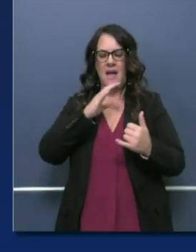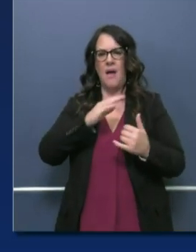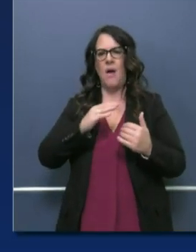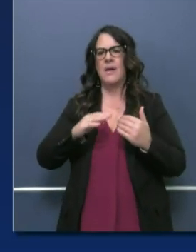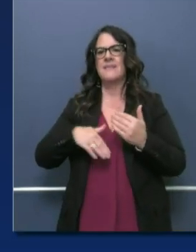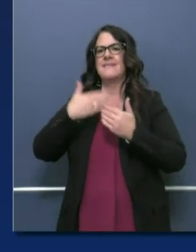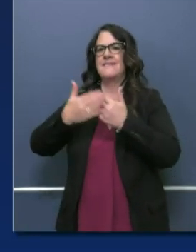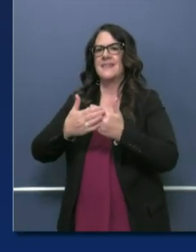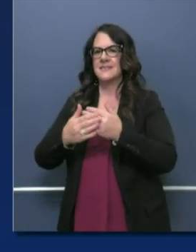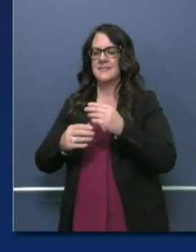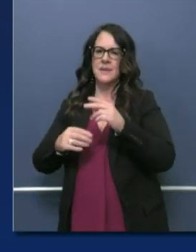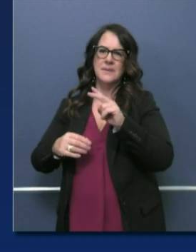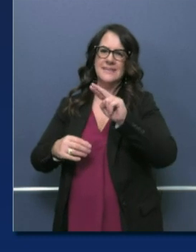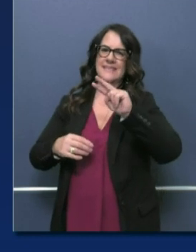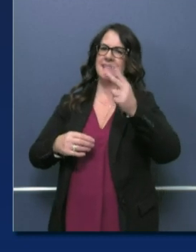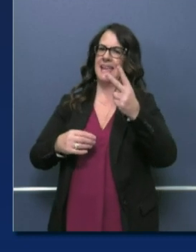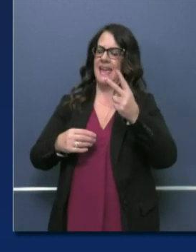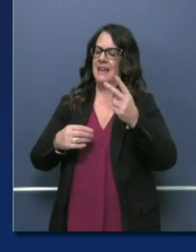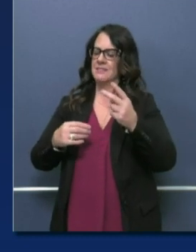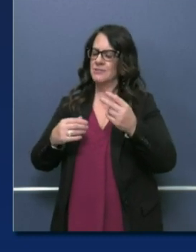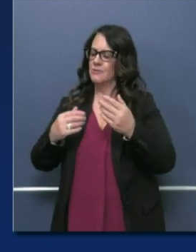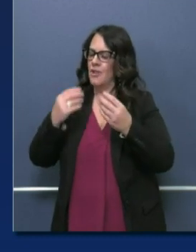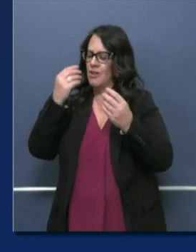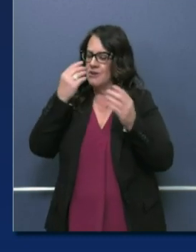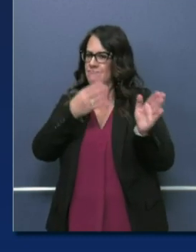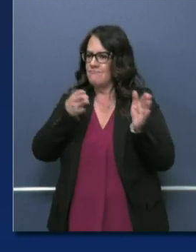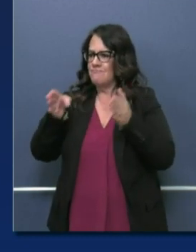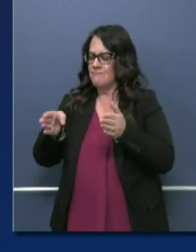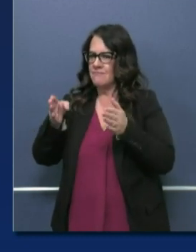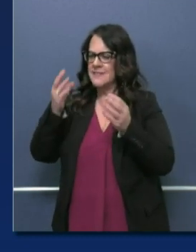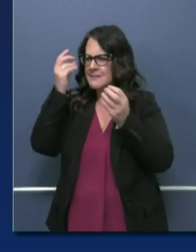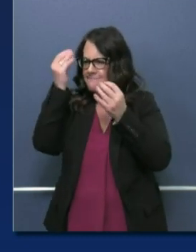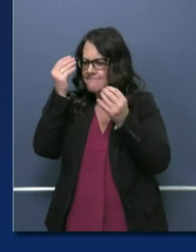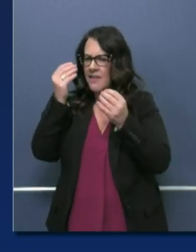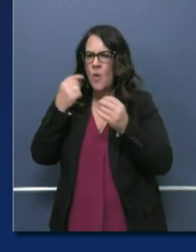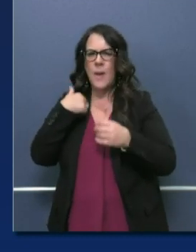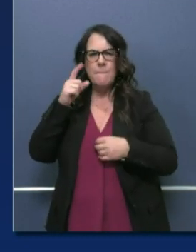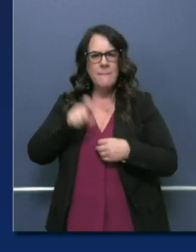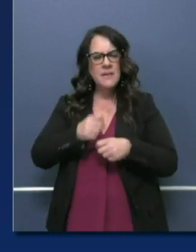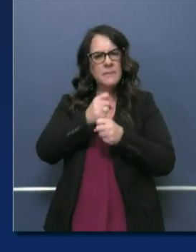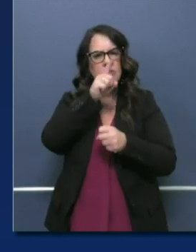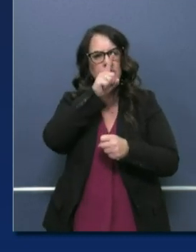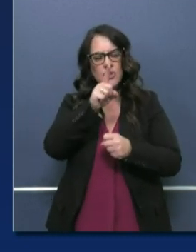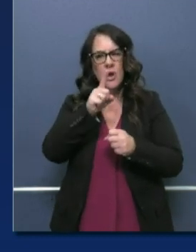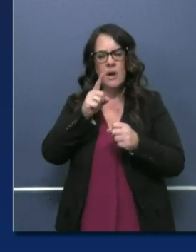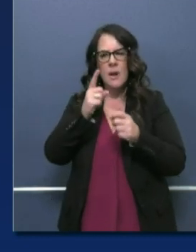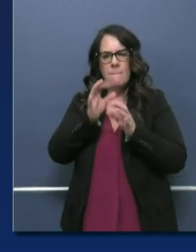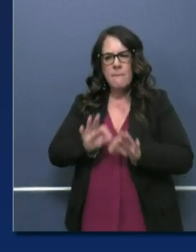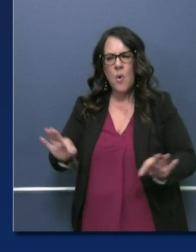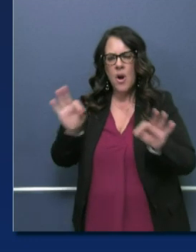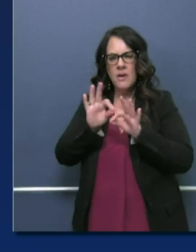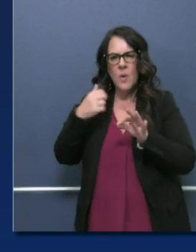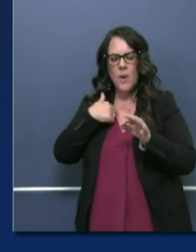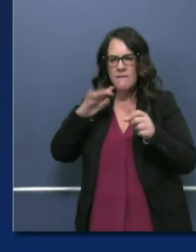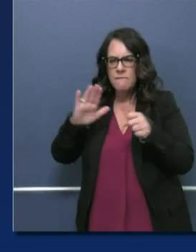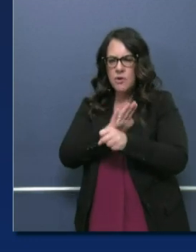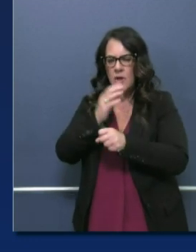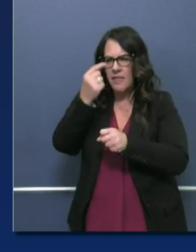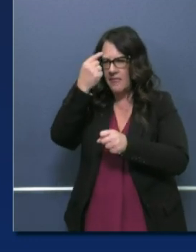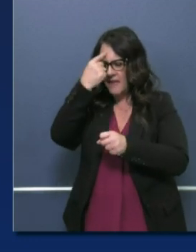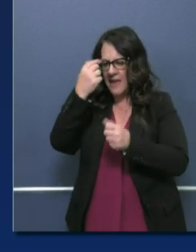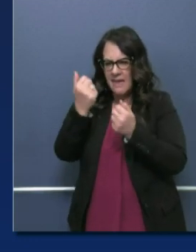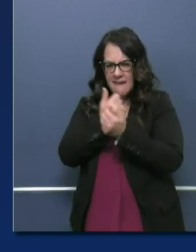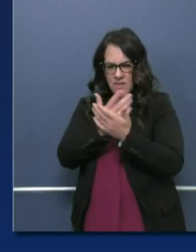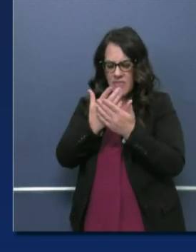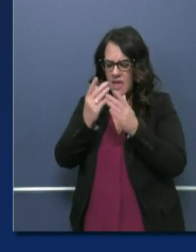but we're going to do so in a way that's measured and thoughtful. And in order to do that, we are going to start moving into stage